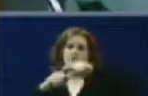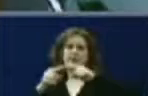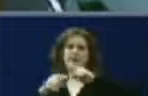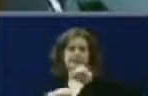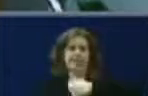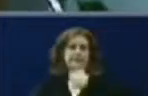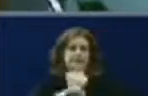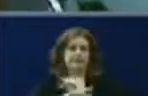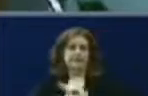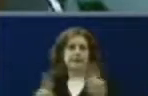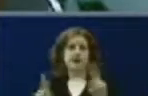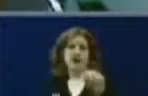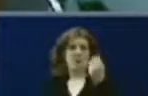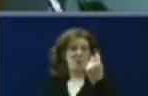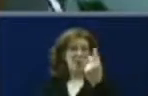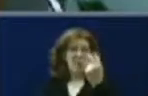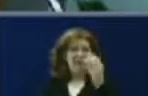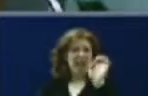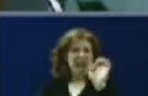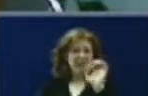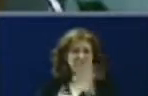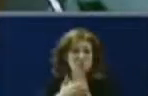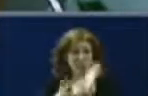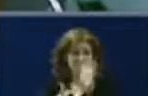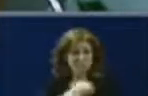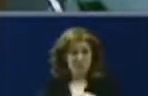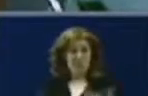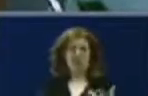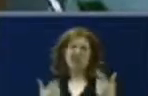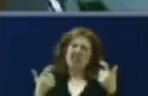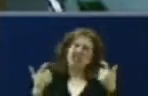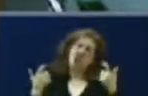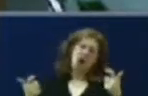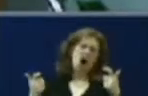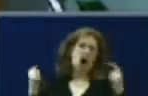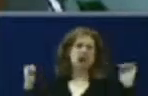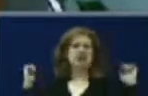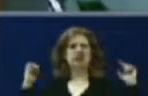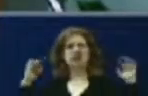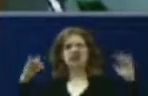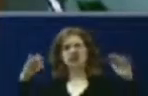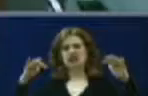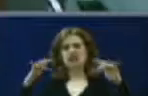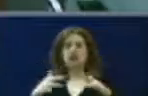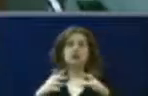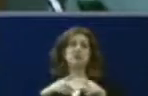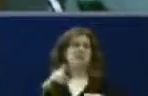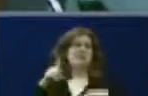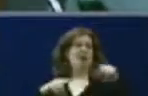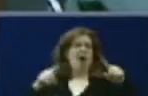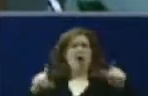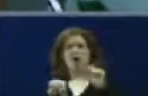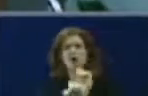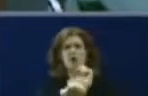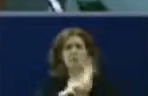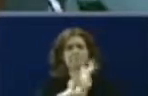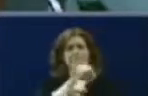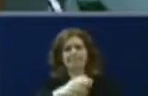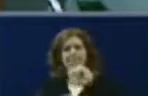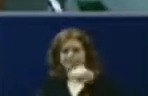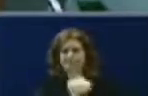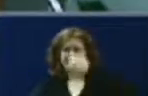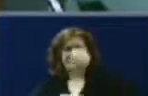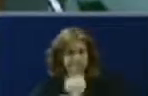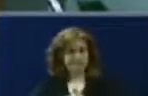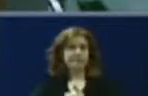were 12 elementary schools involved in this, huge crowds, and all the work that it takes to set these things